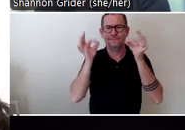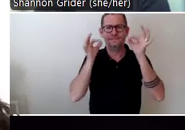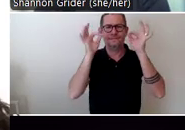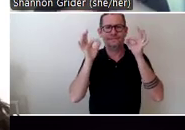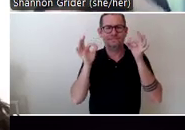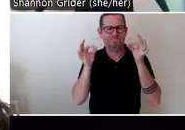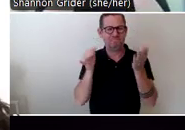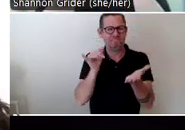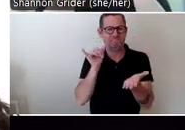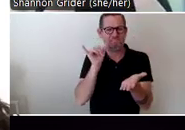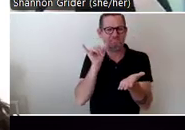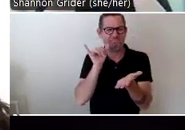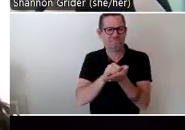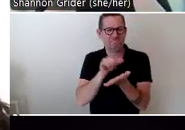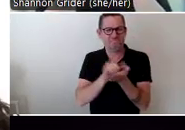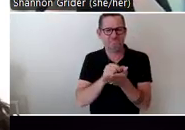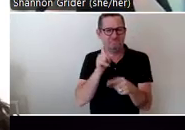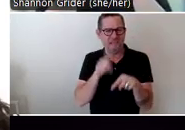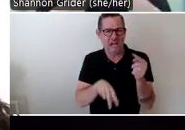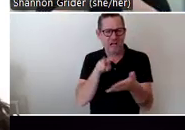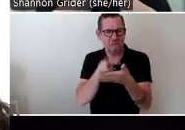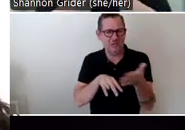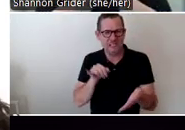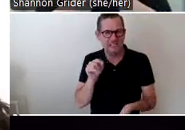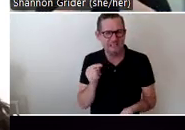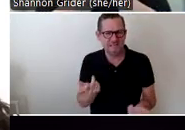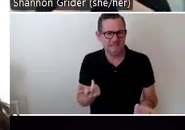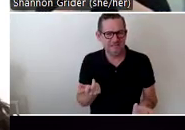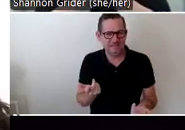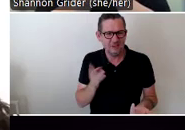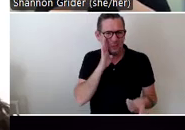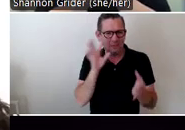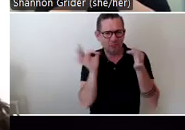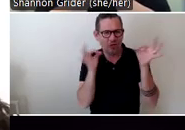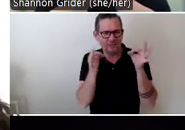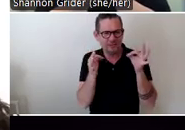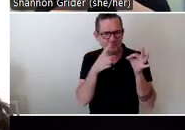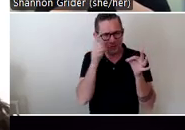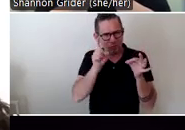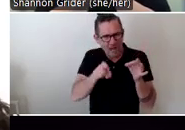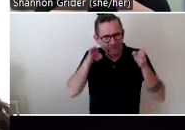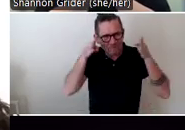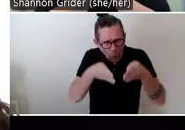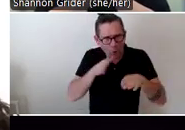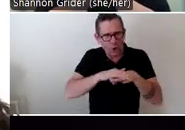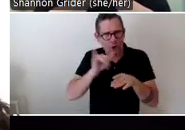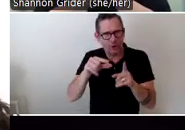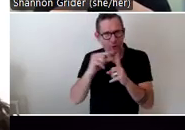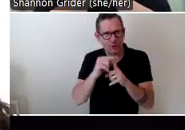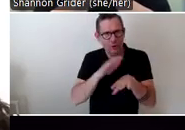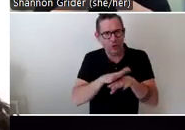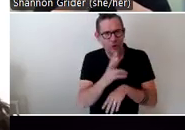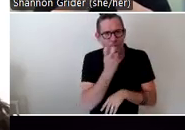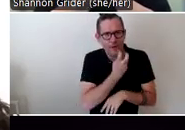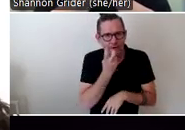mouth move, the little curly cues on the edge of the mustache are going to be moving, and that is extremely distracting.